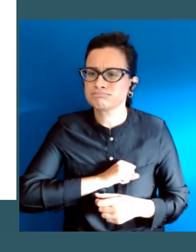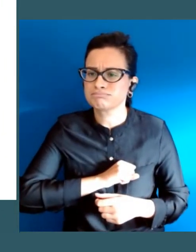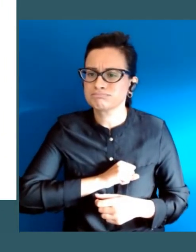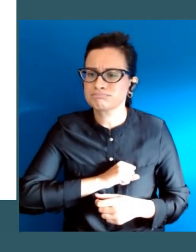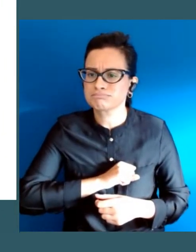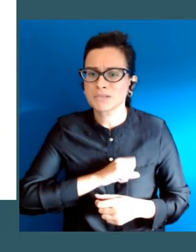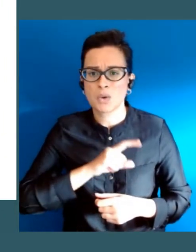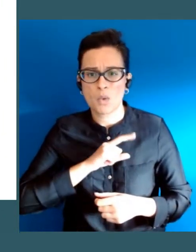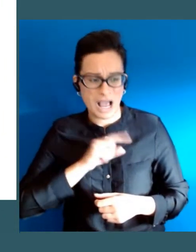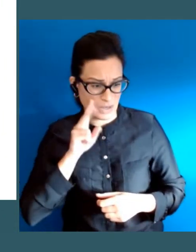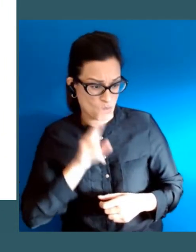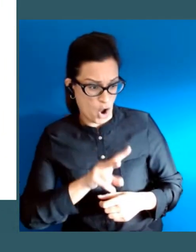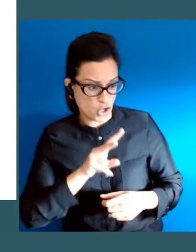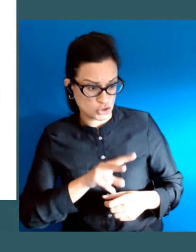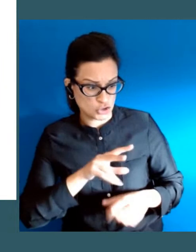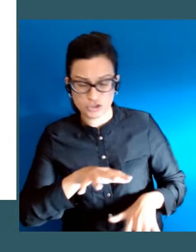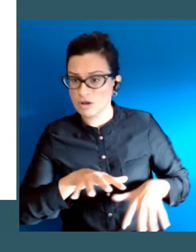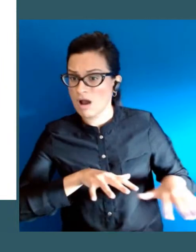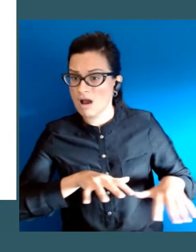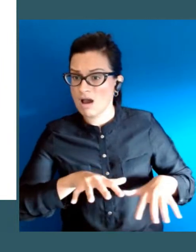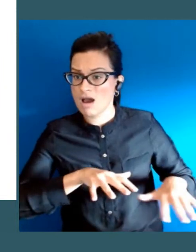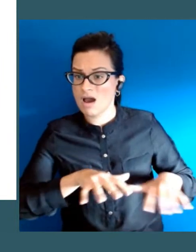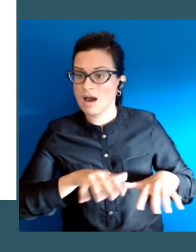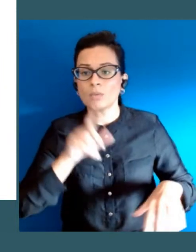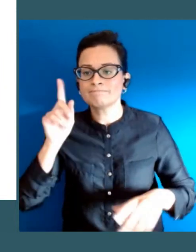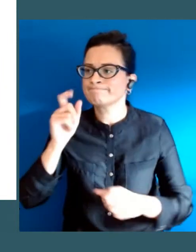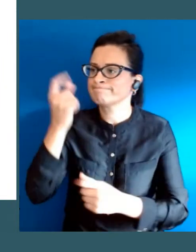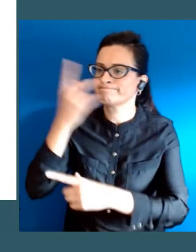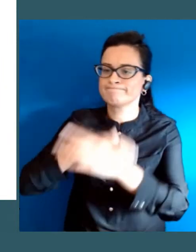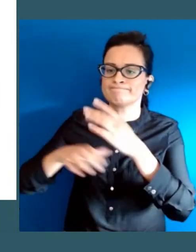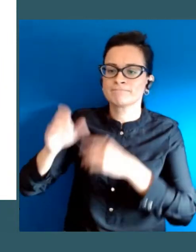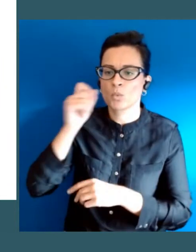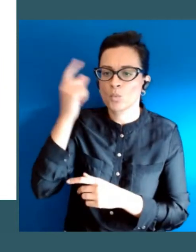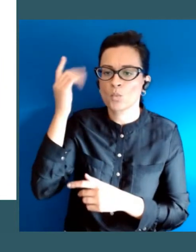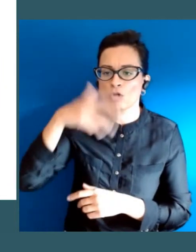symptoms. So I can understand how worried they must be.